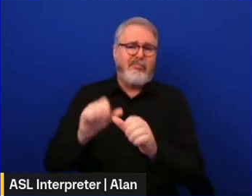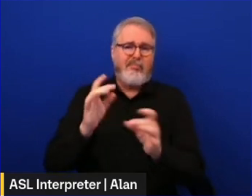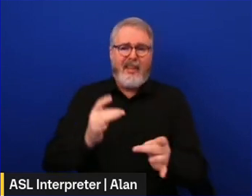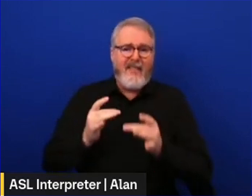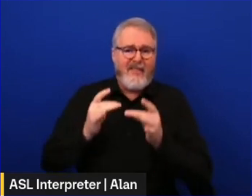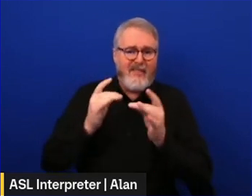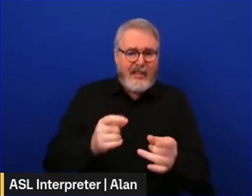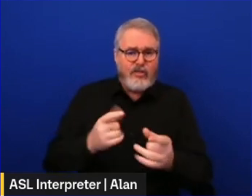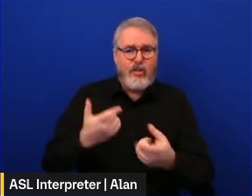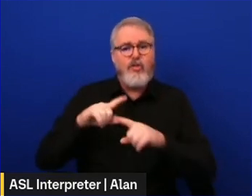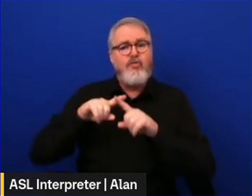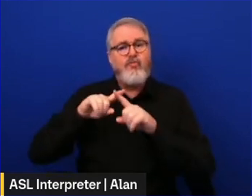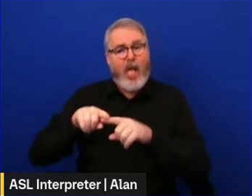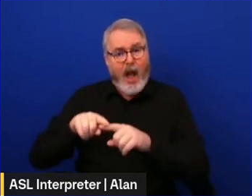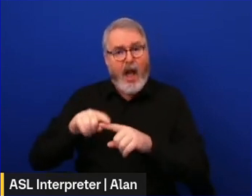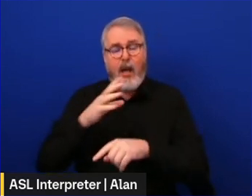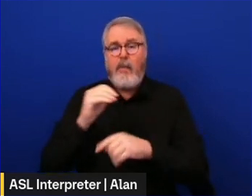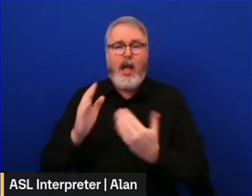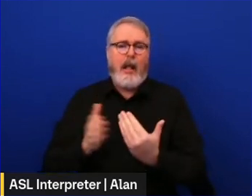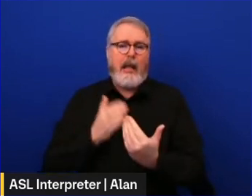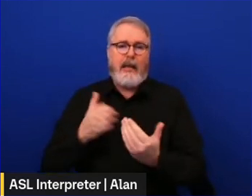reliable, and easy to manage.